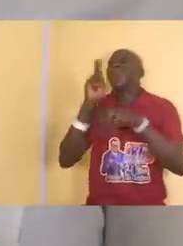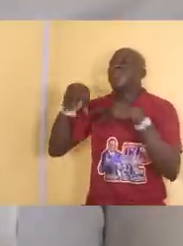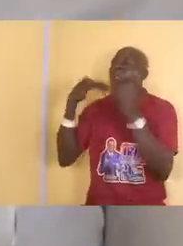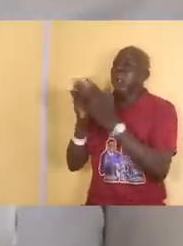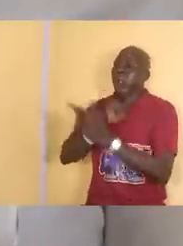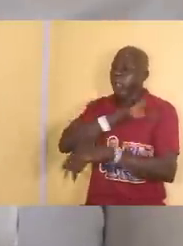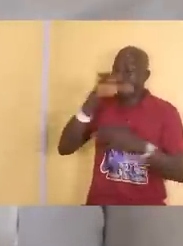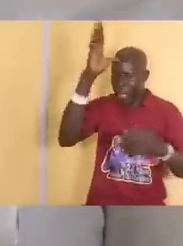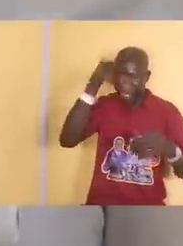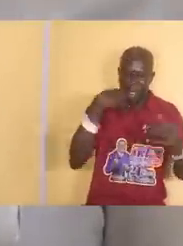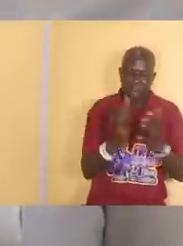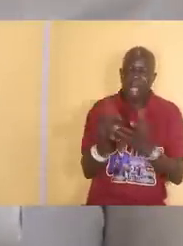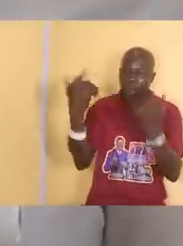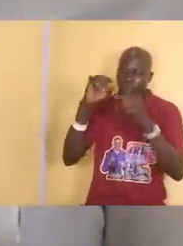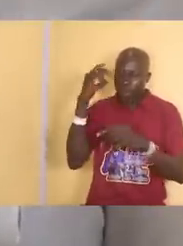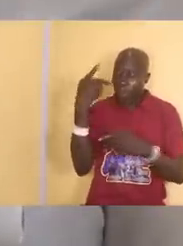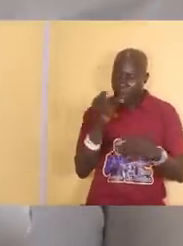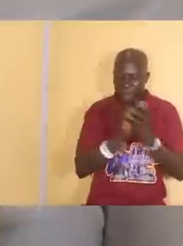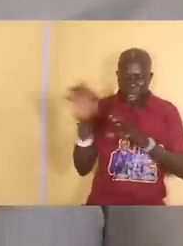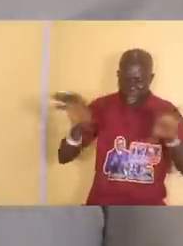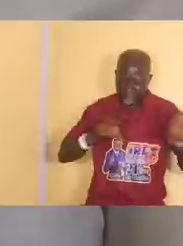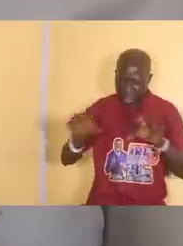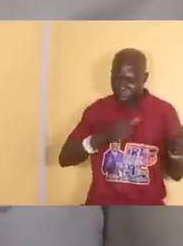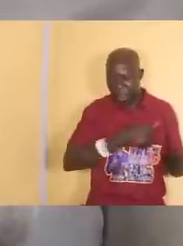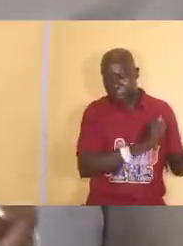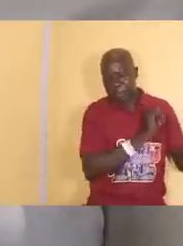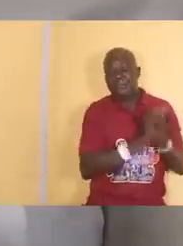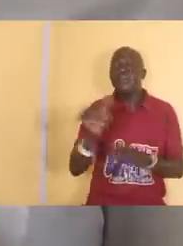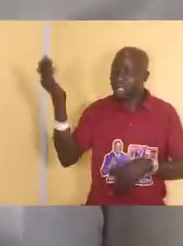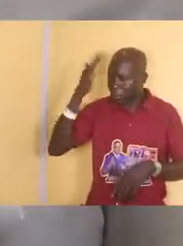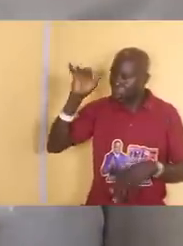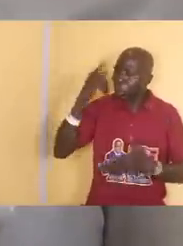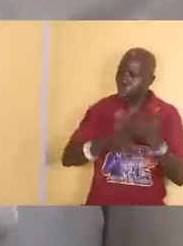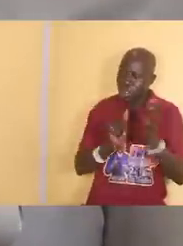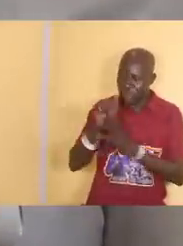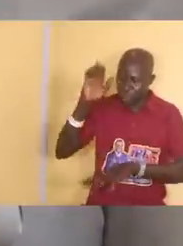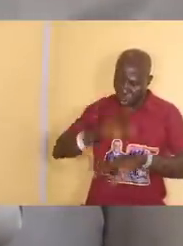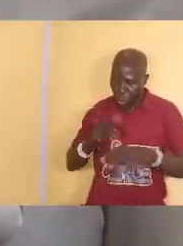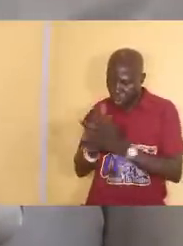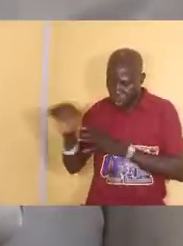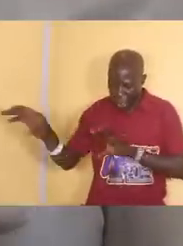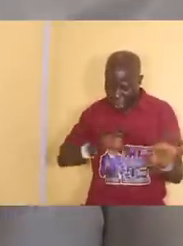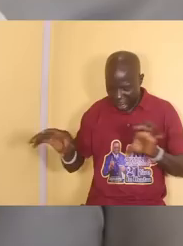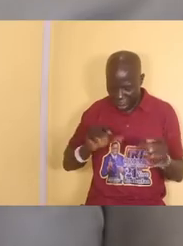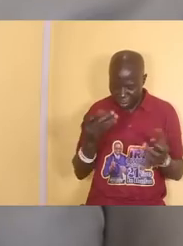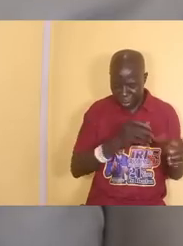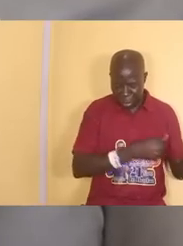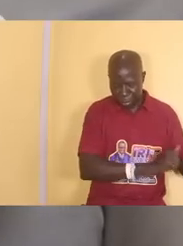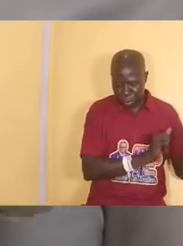Some people say to Daddy said we should look at the book of Acts of Apostles. They know what we call Acts of